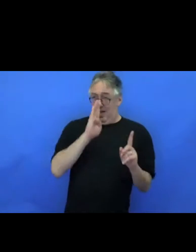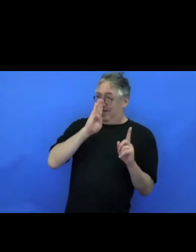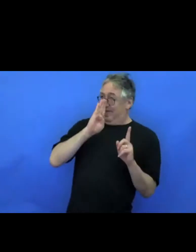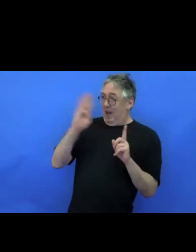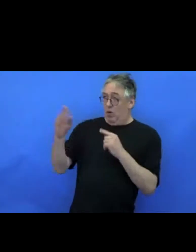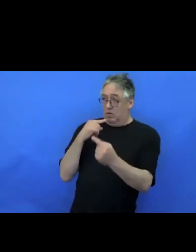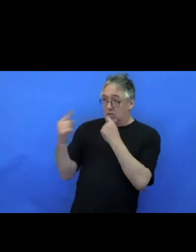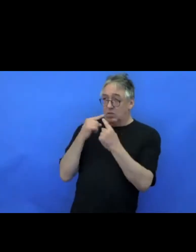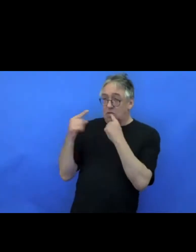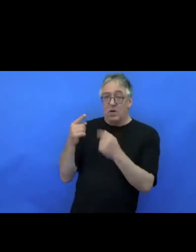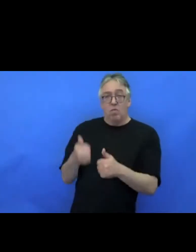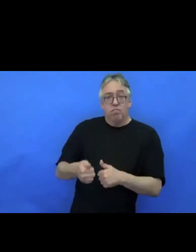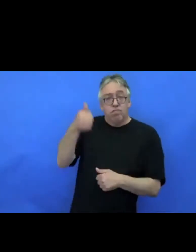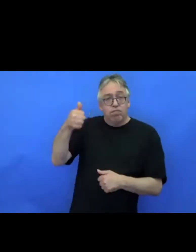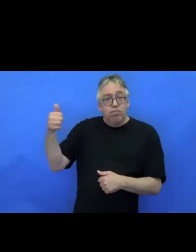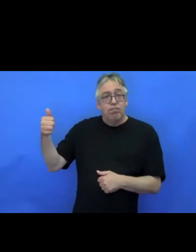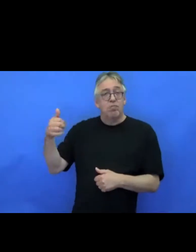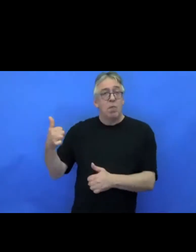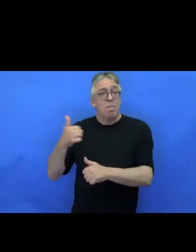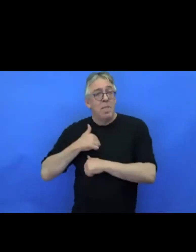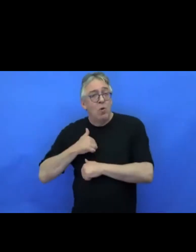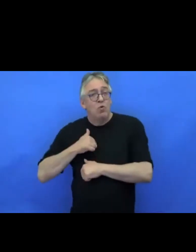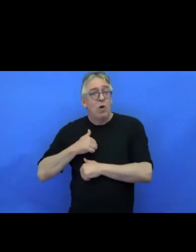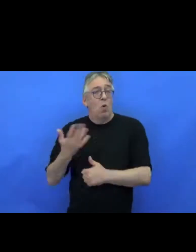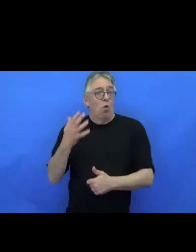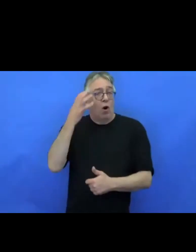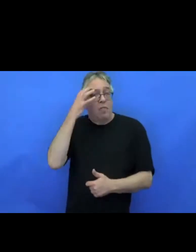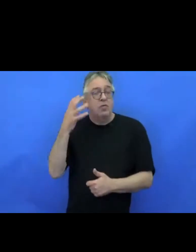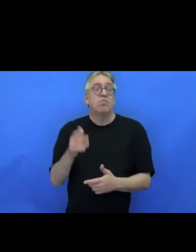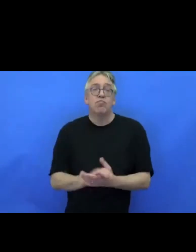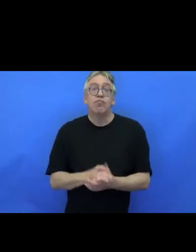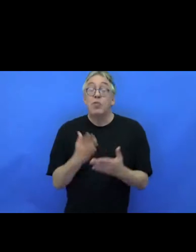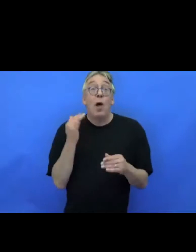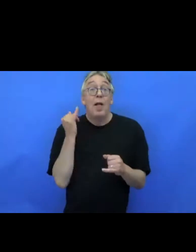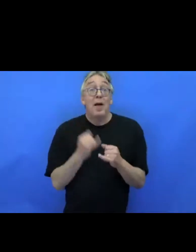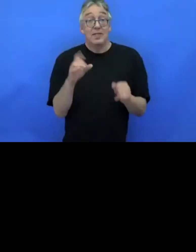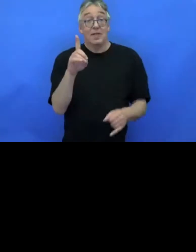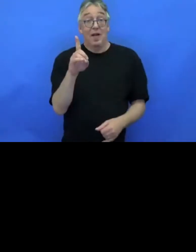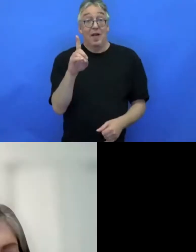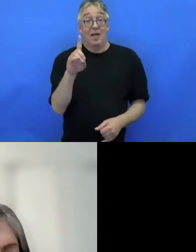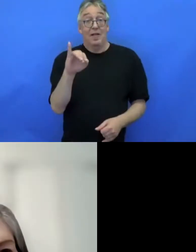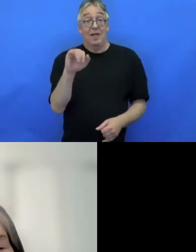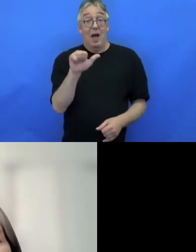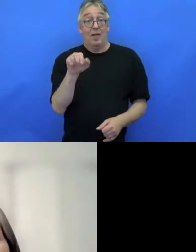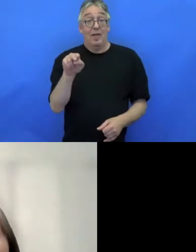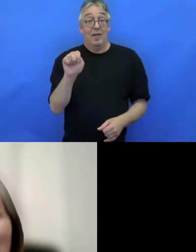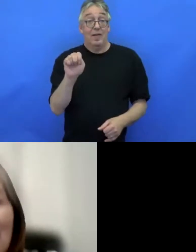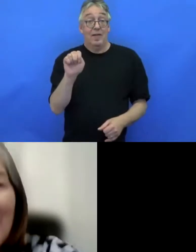other authorities. So last but certainly not least, over to you, Diane.